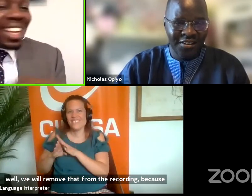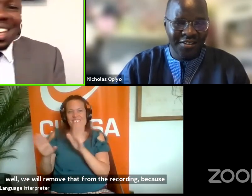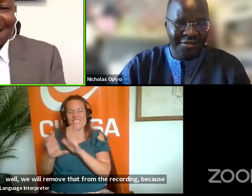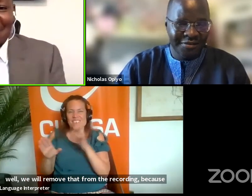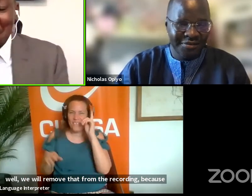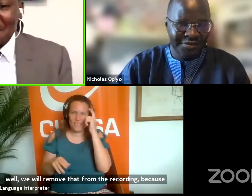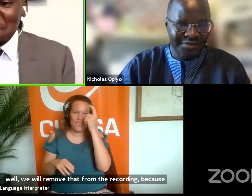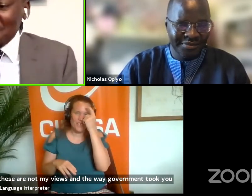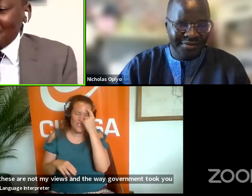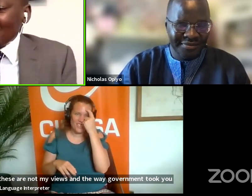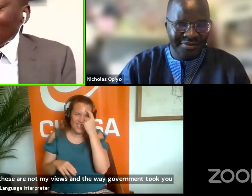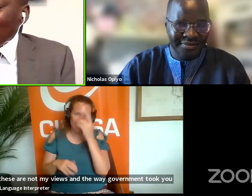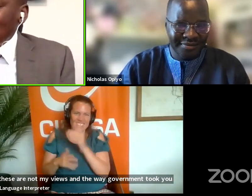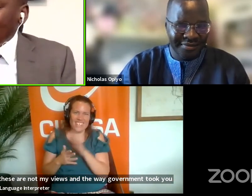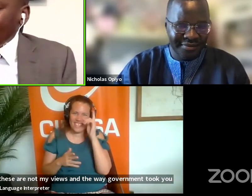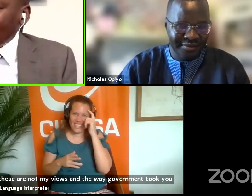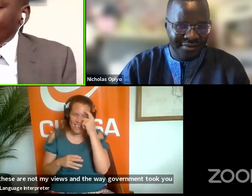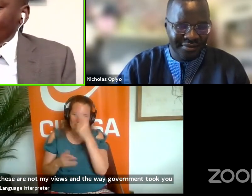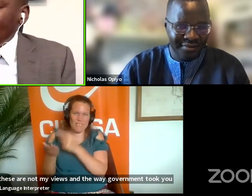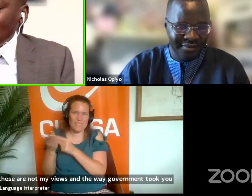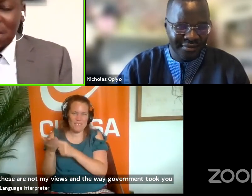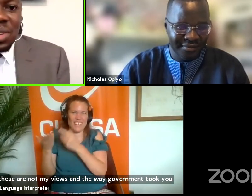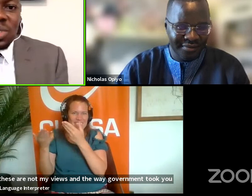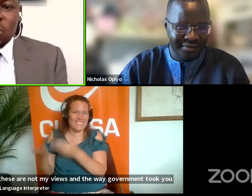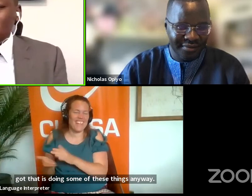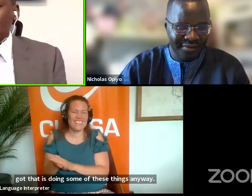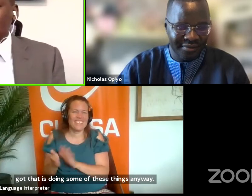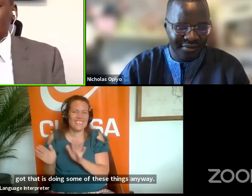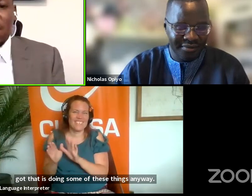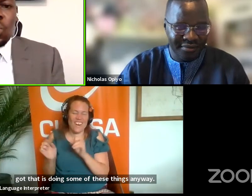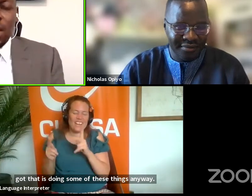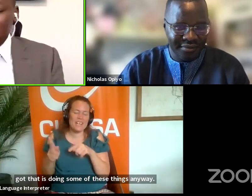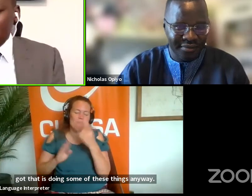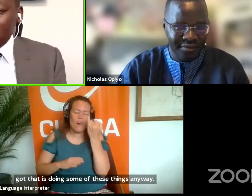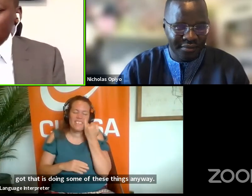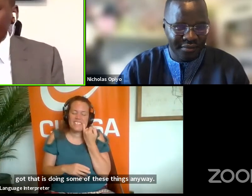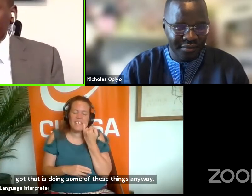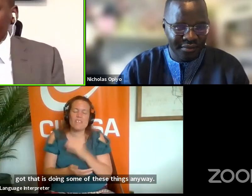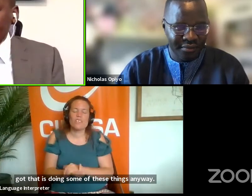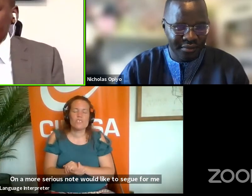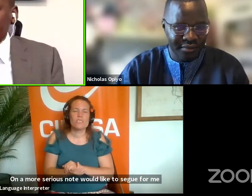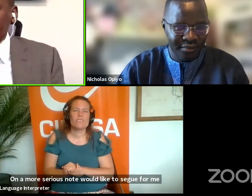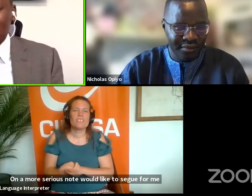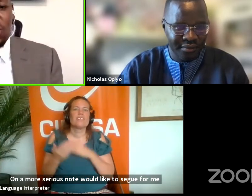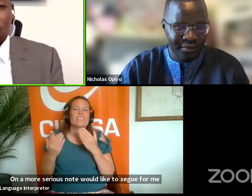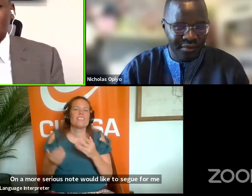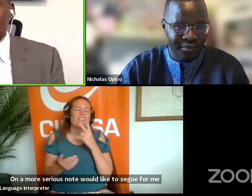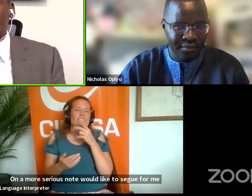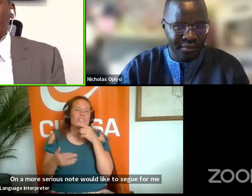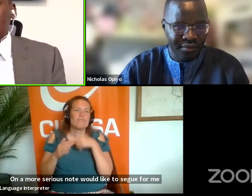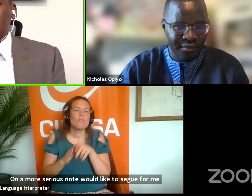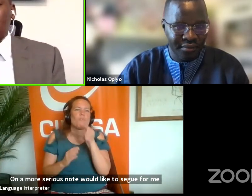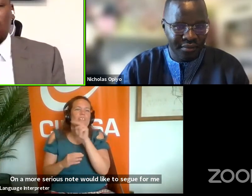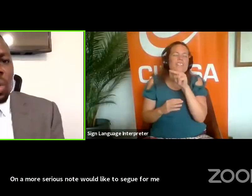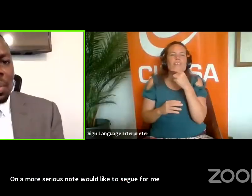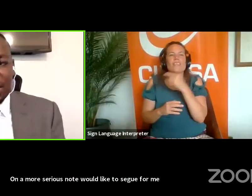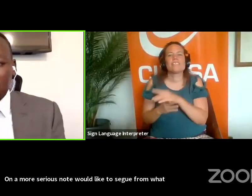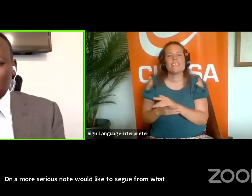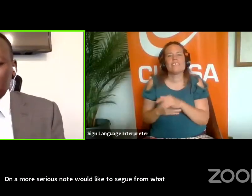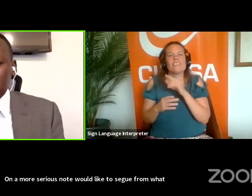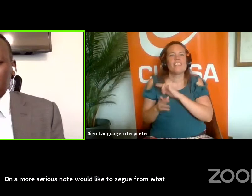Uganda is doing some of these things. Anyway, on a more serious note, would like to segue from what Nicholas has said. Let's go into